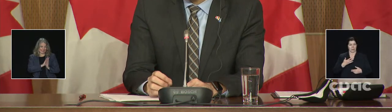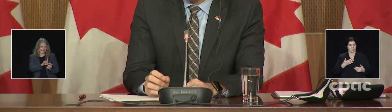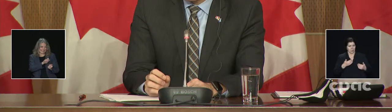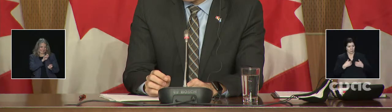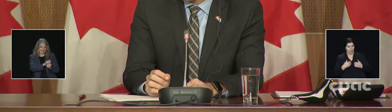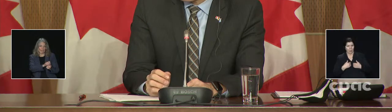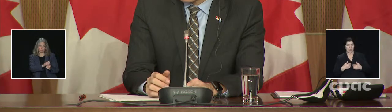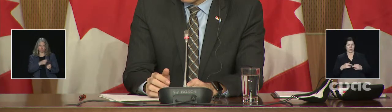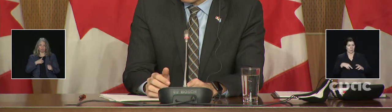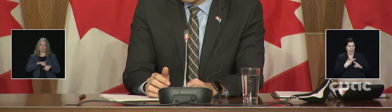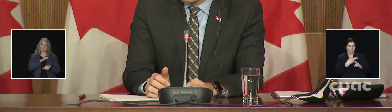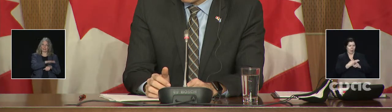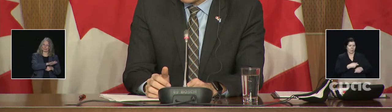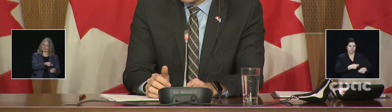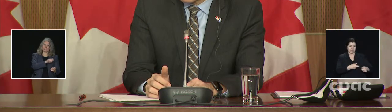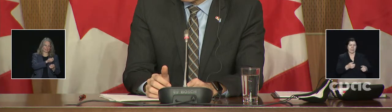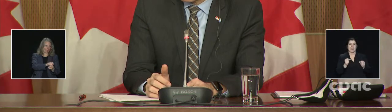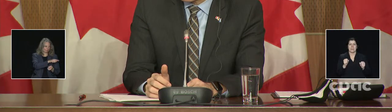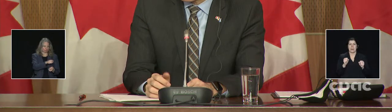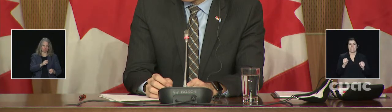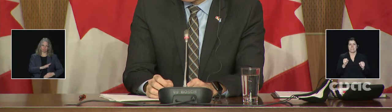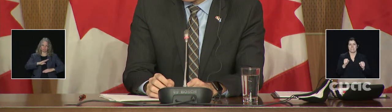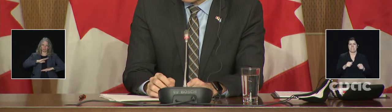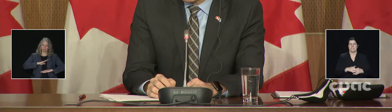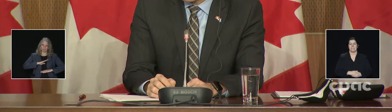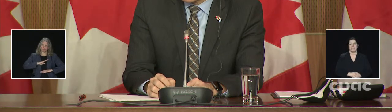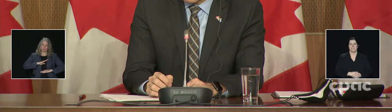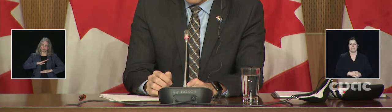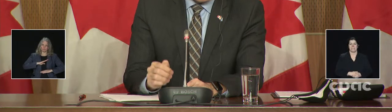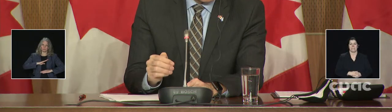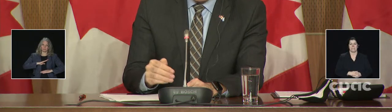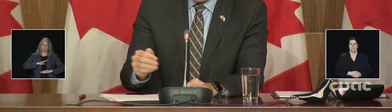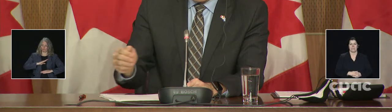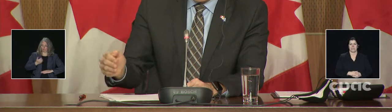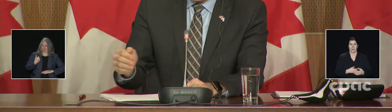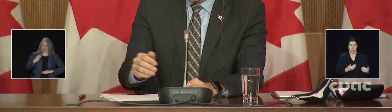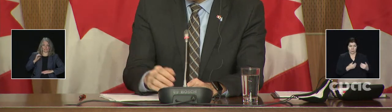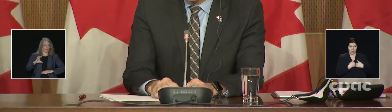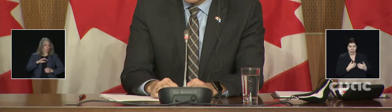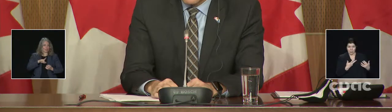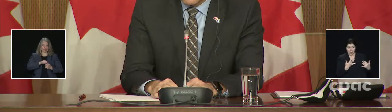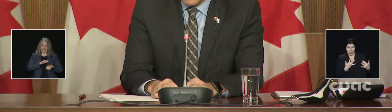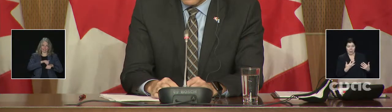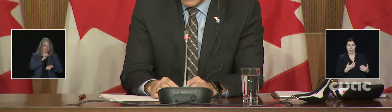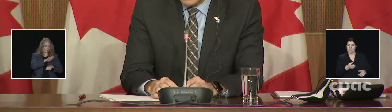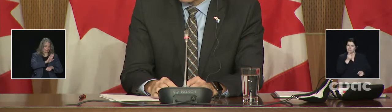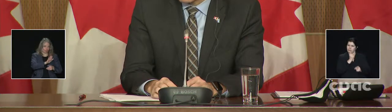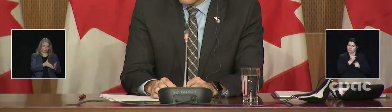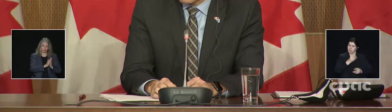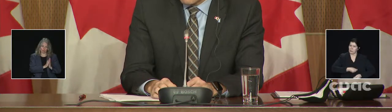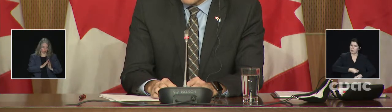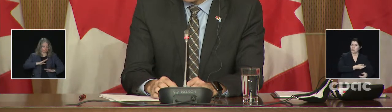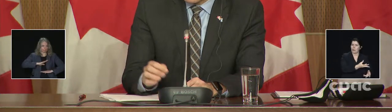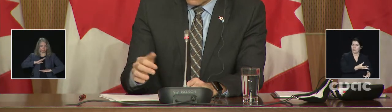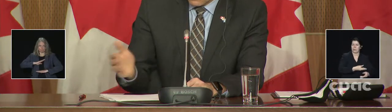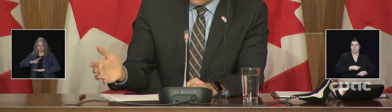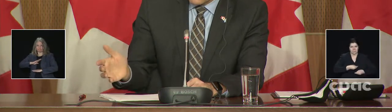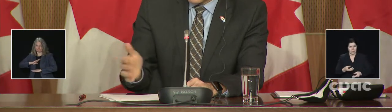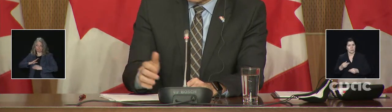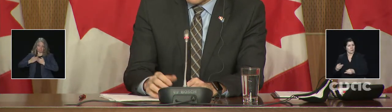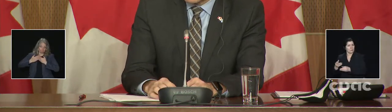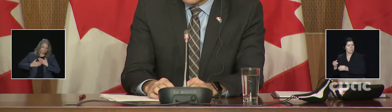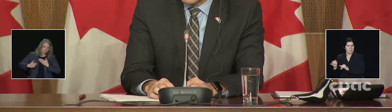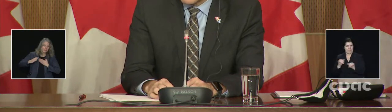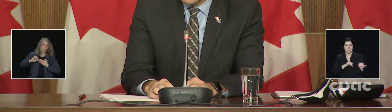the demand of PETs and provinces and territories for December, and we'll continue to do what we can to match